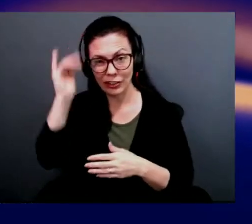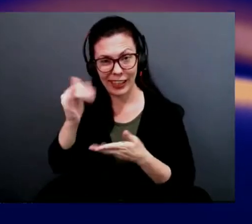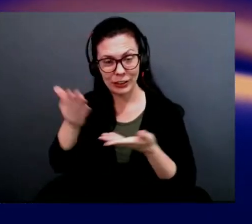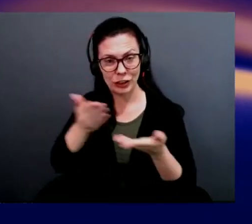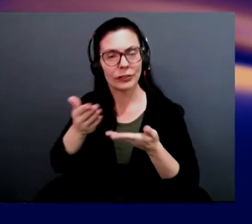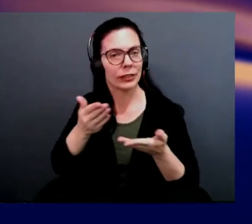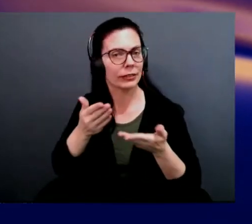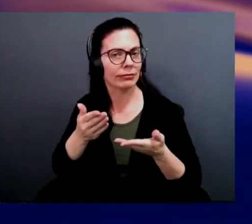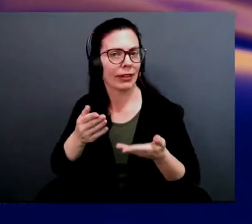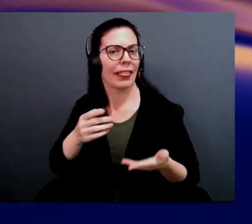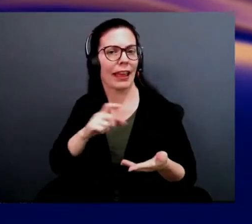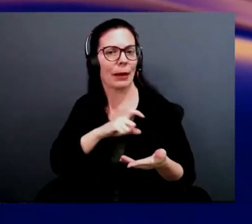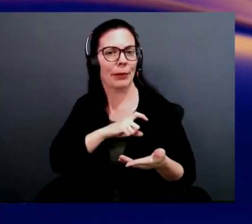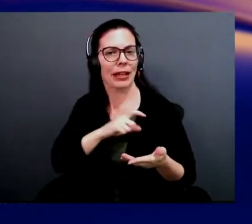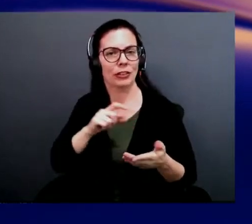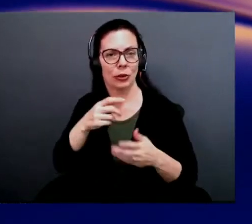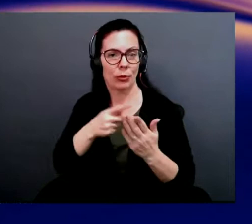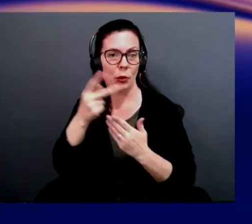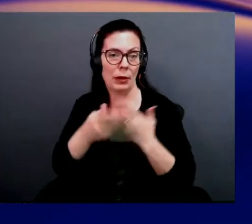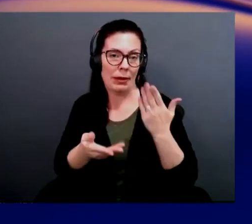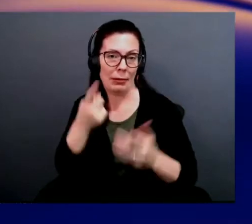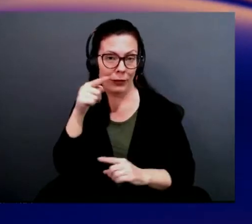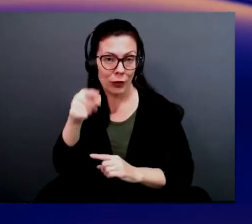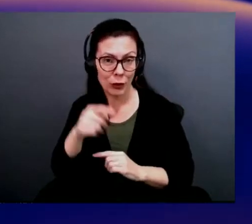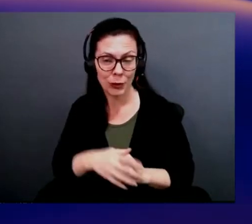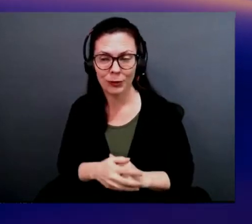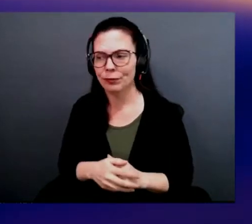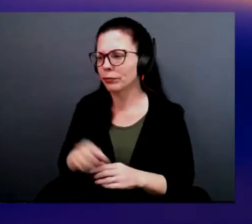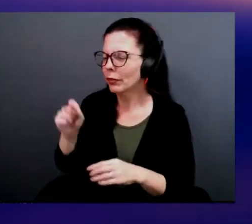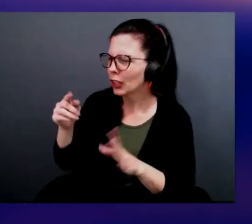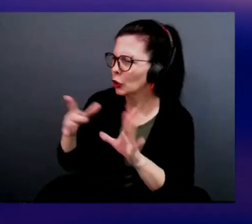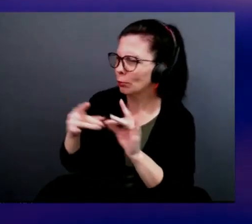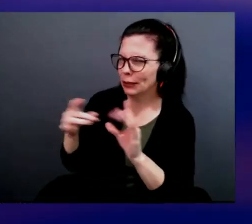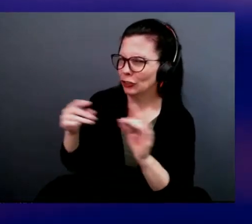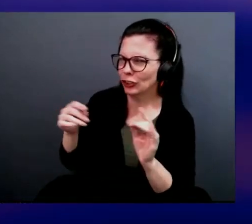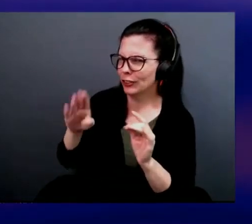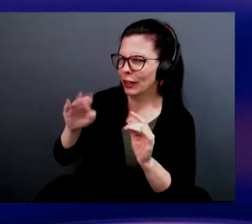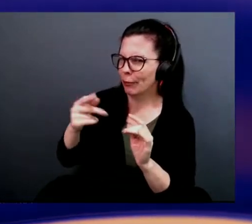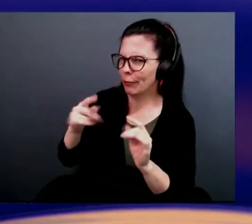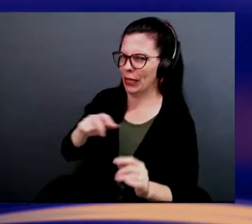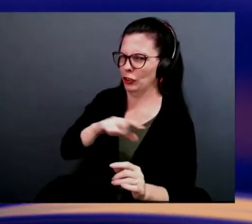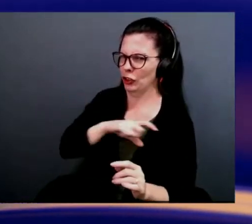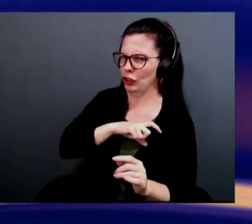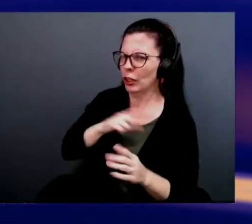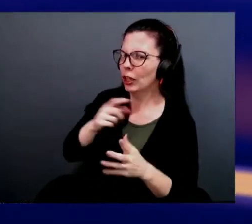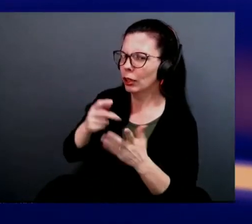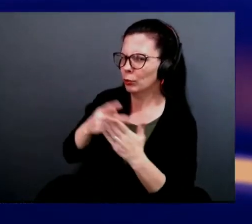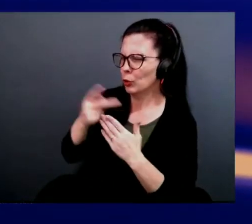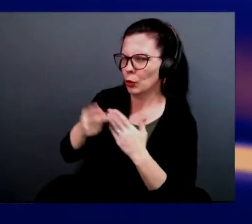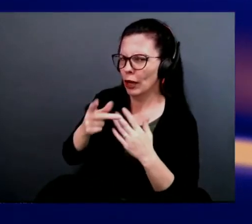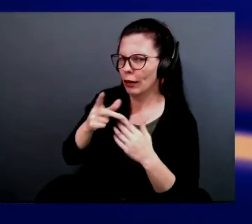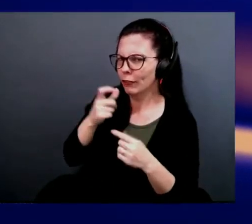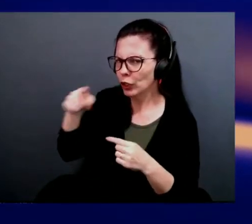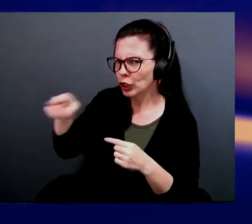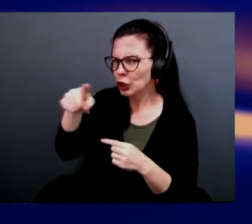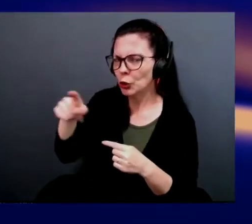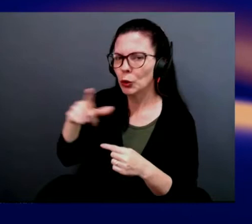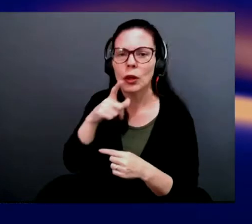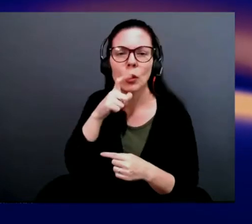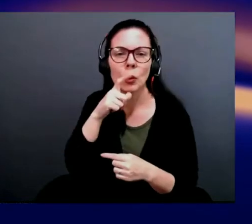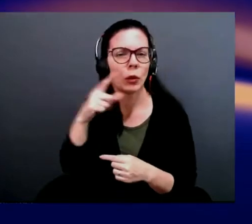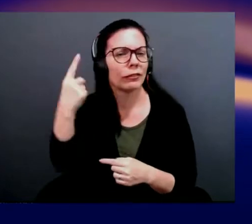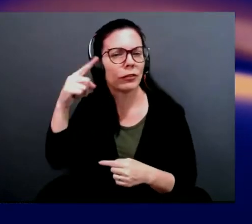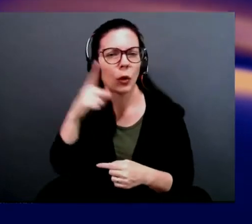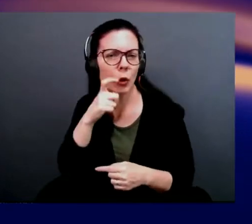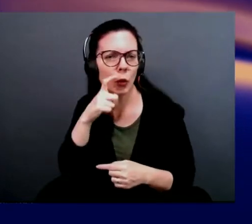badge program might just be for you. All right. You mentioned the badge program might be for you, but who's you? Who are the badges for?